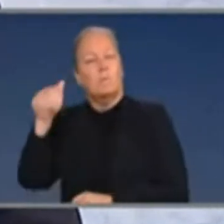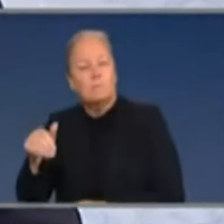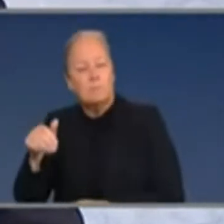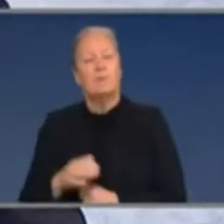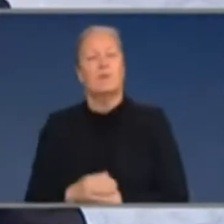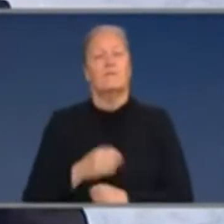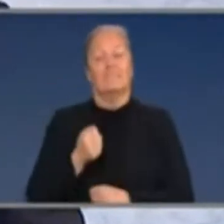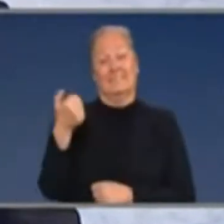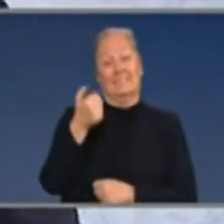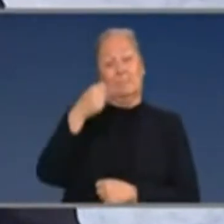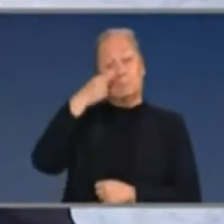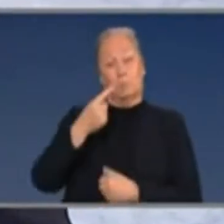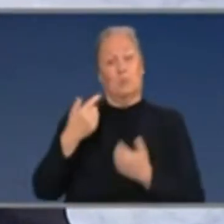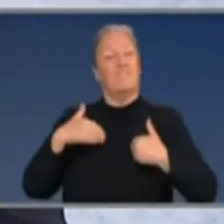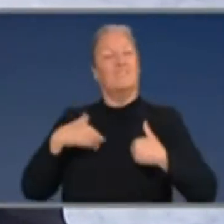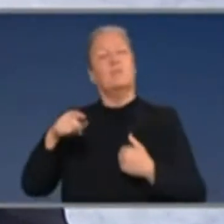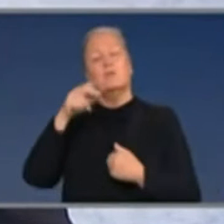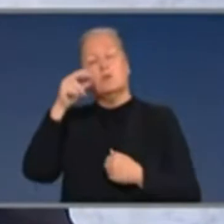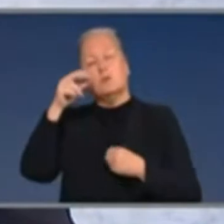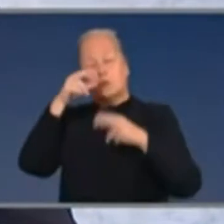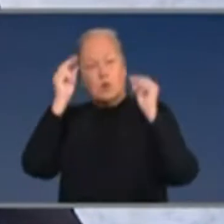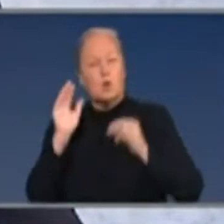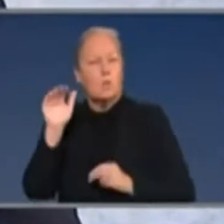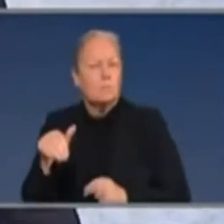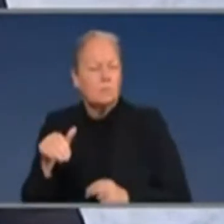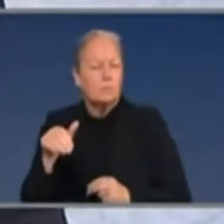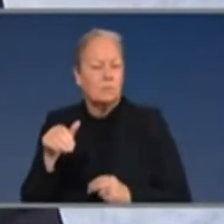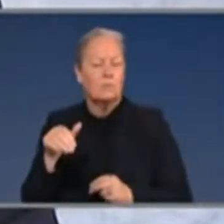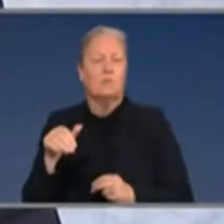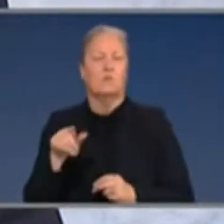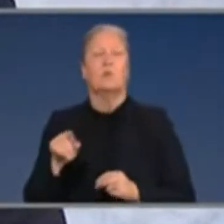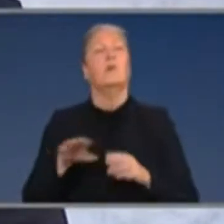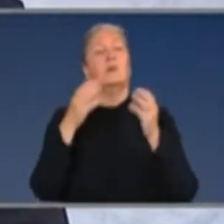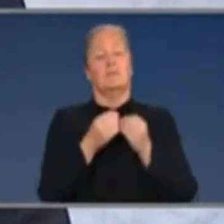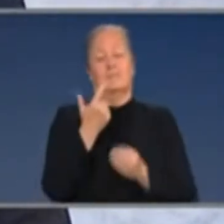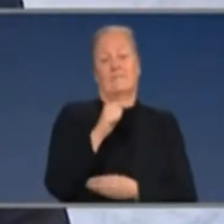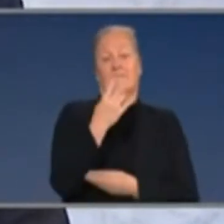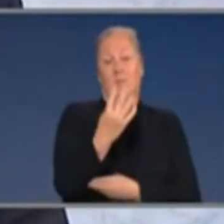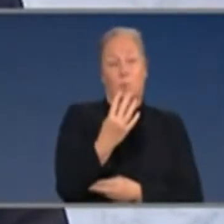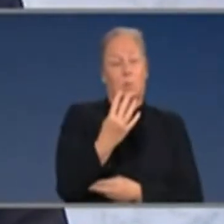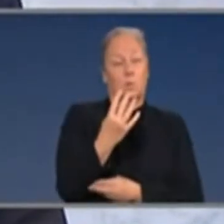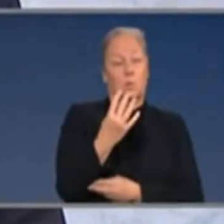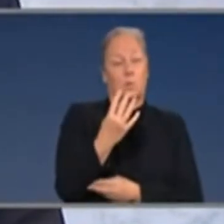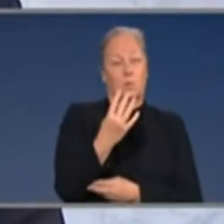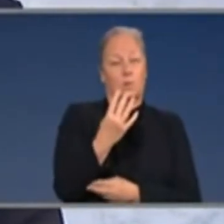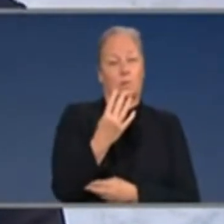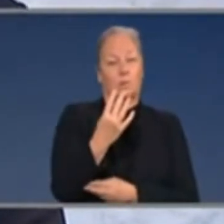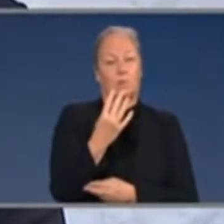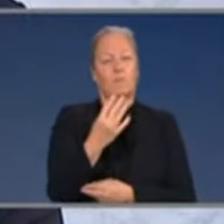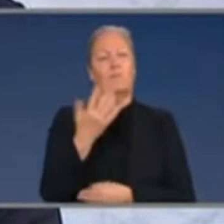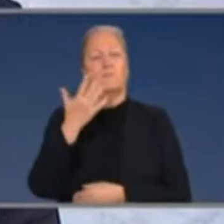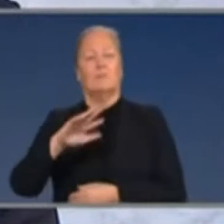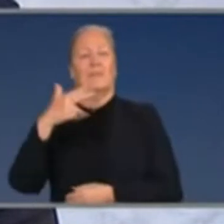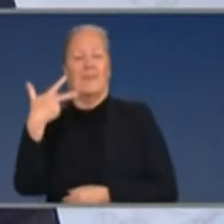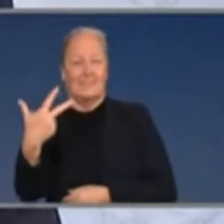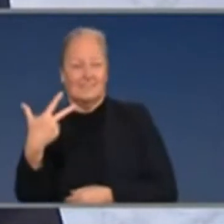16 cases of residents. The balance, 74 in total, 58 were staff. And staff contracting